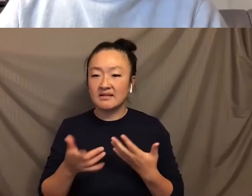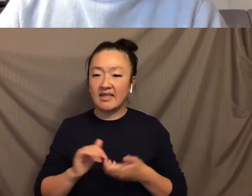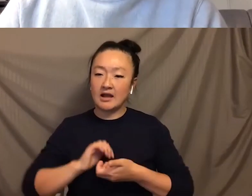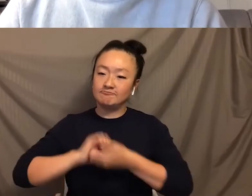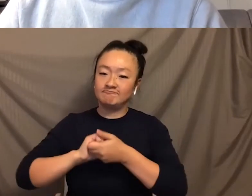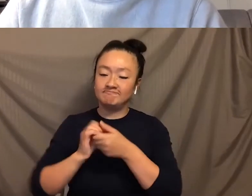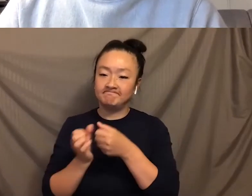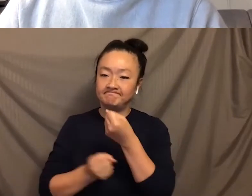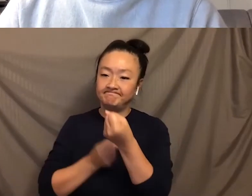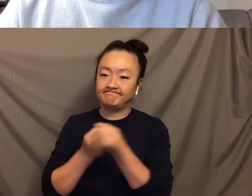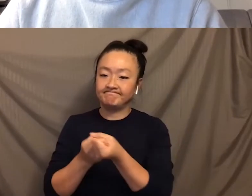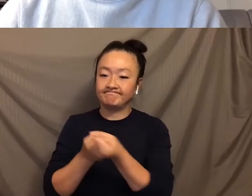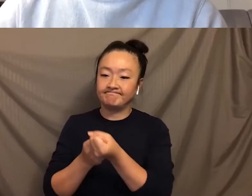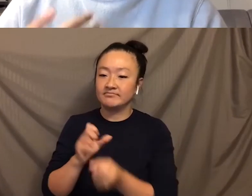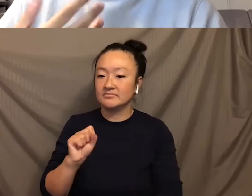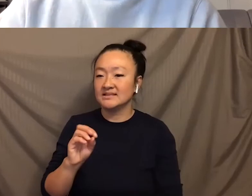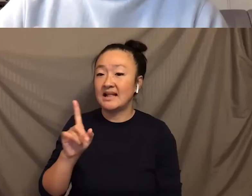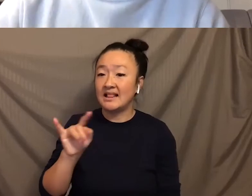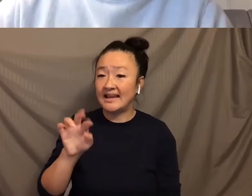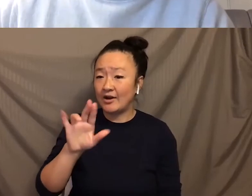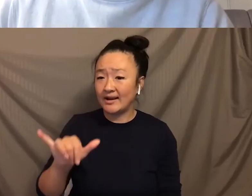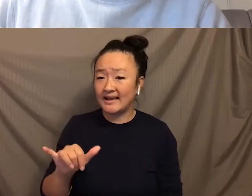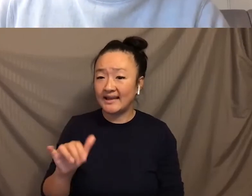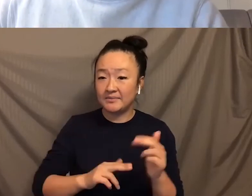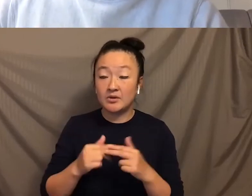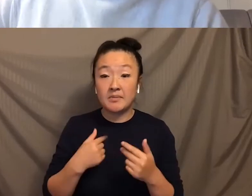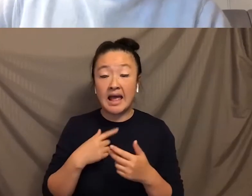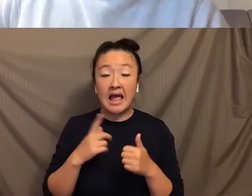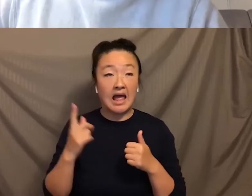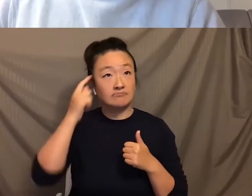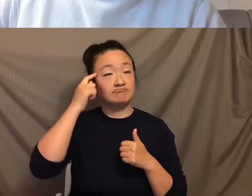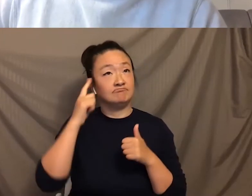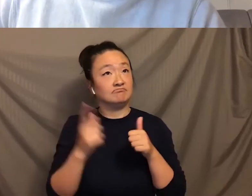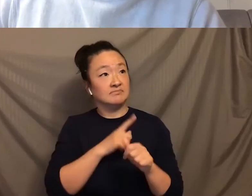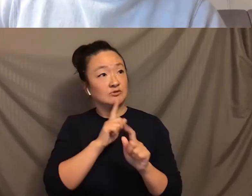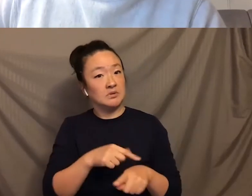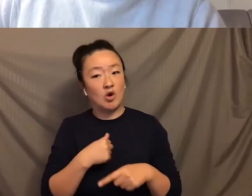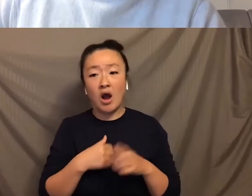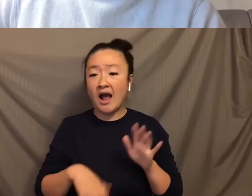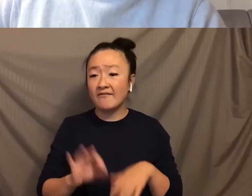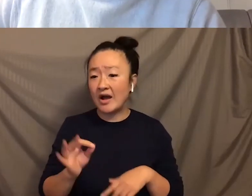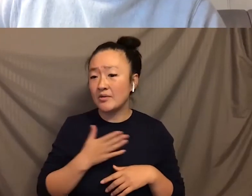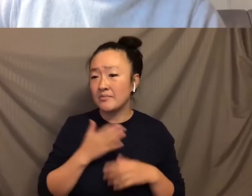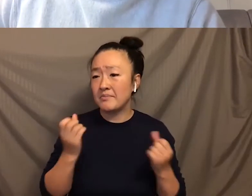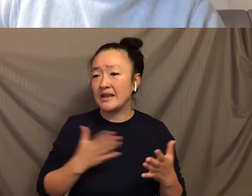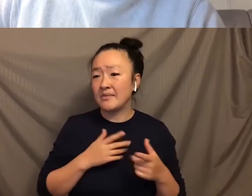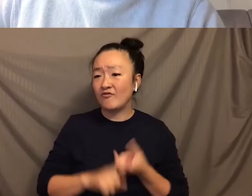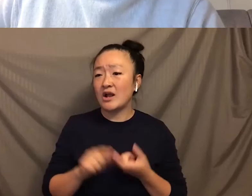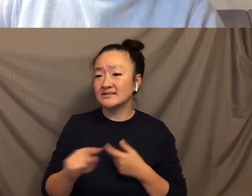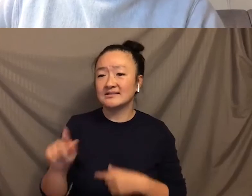so to speak, happens. Because my initial response to this question was like, I found a lot of my friends on Twitter, but Twitter is